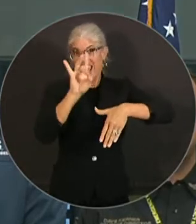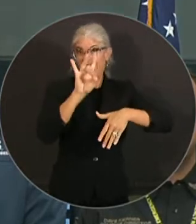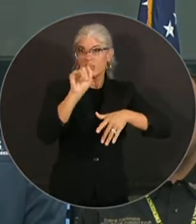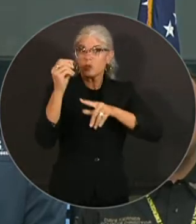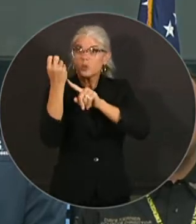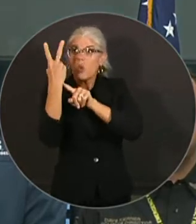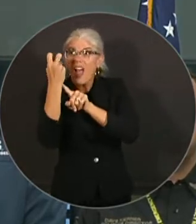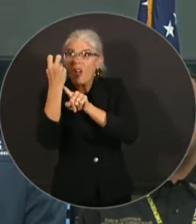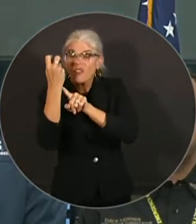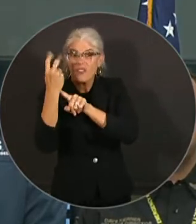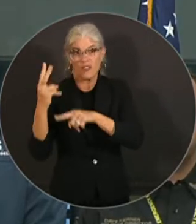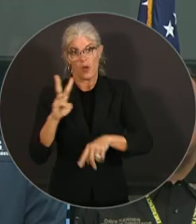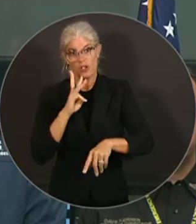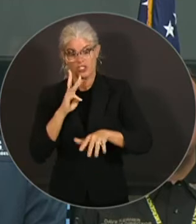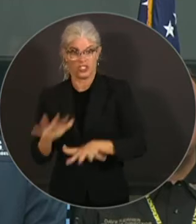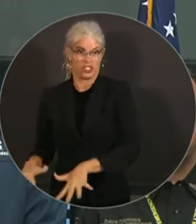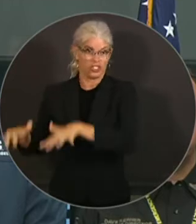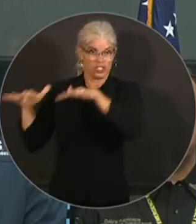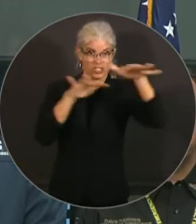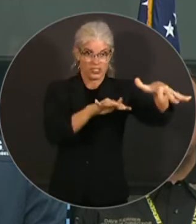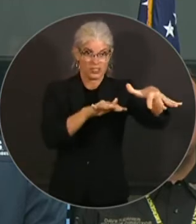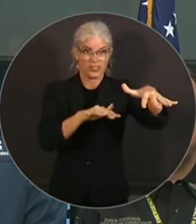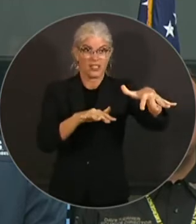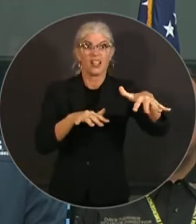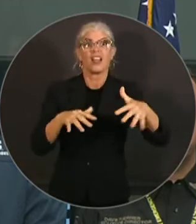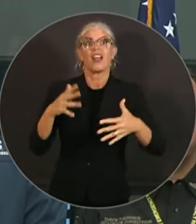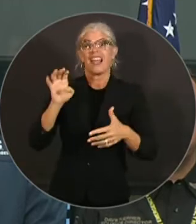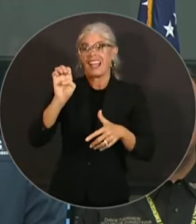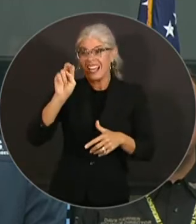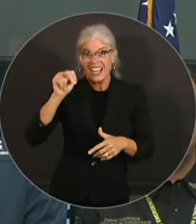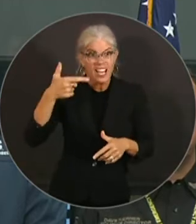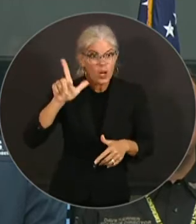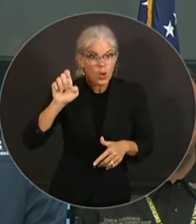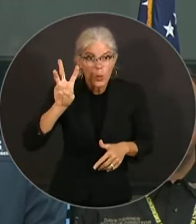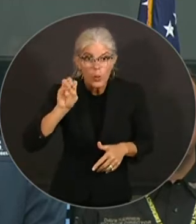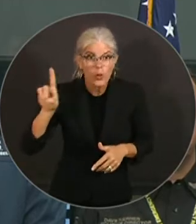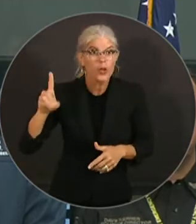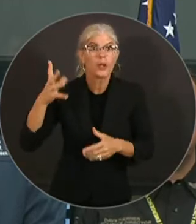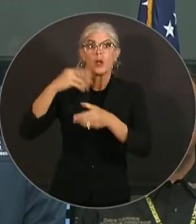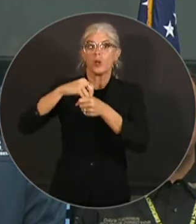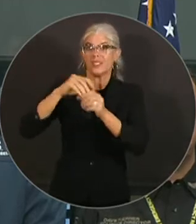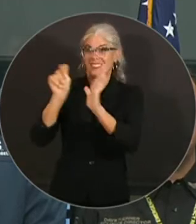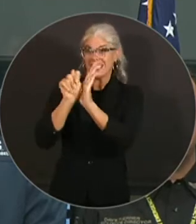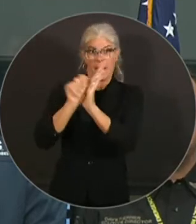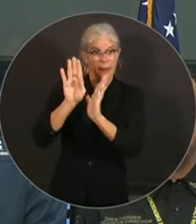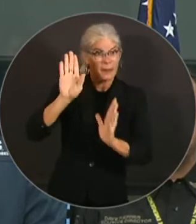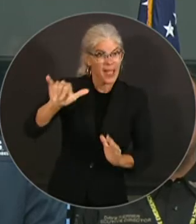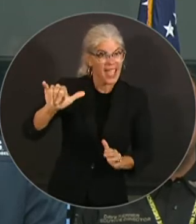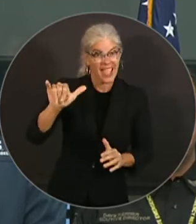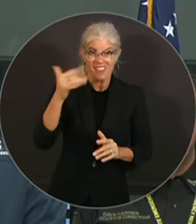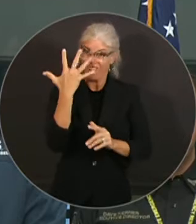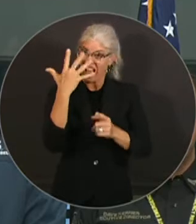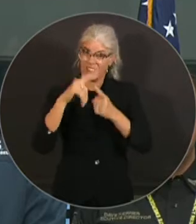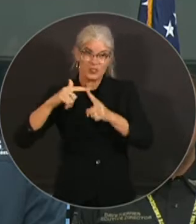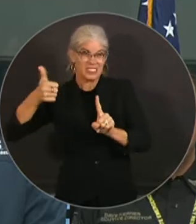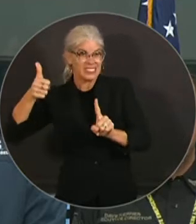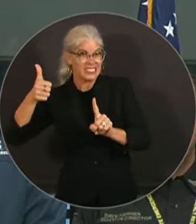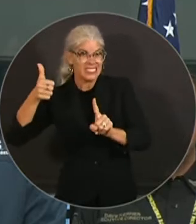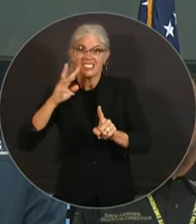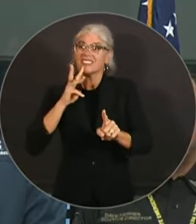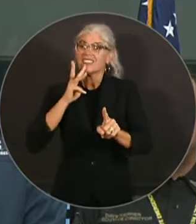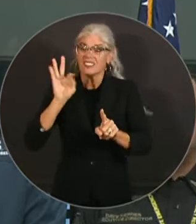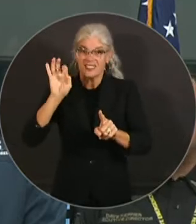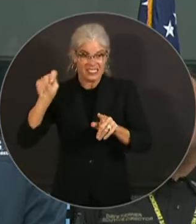the Anclote River to Englewood, including Tampa Bay. 5 to 10 foot peak storm surge is forecast from